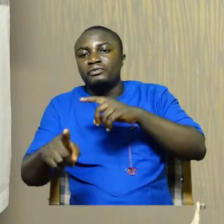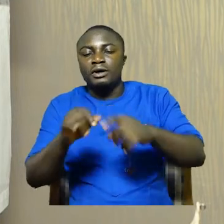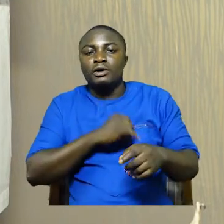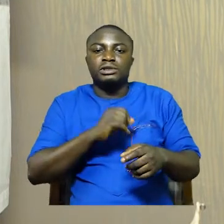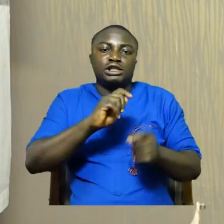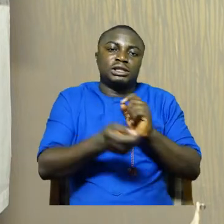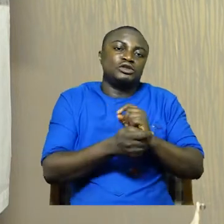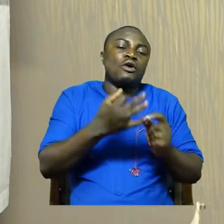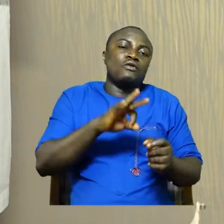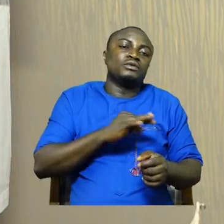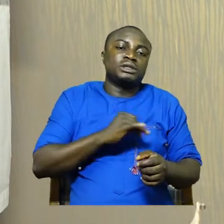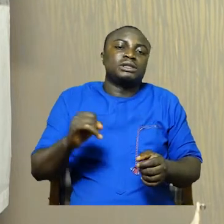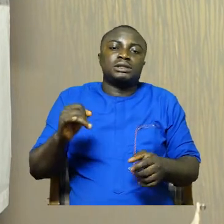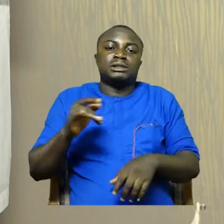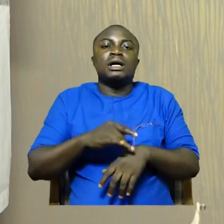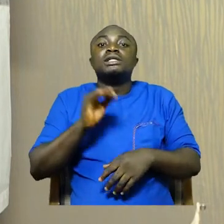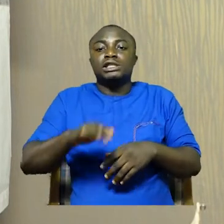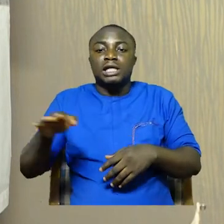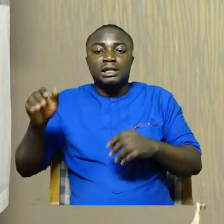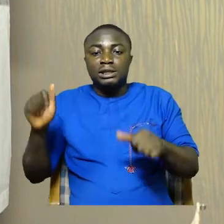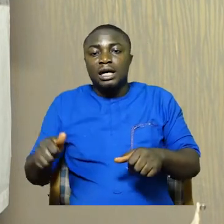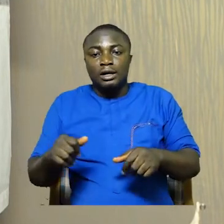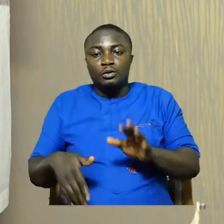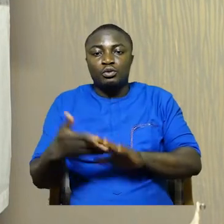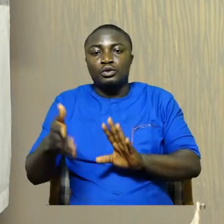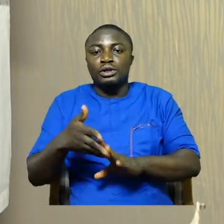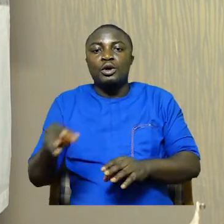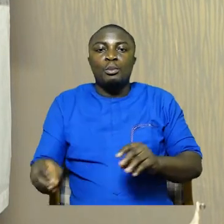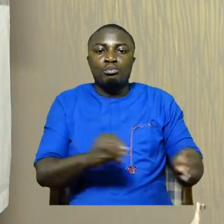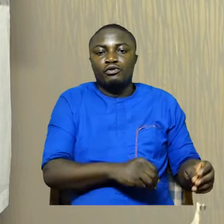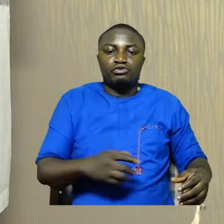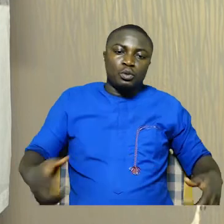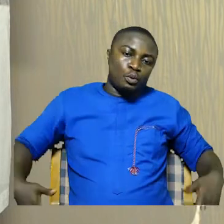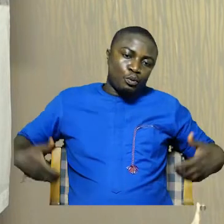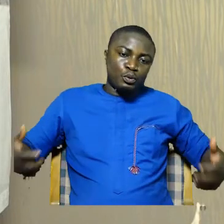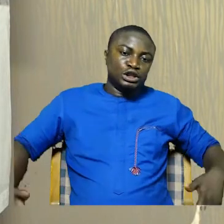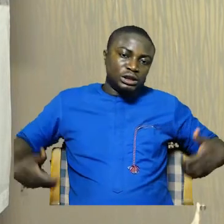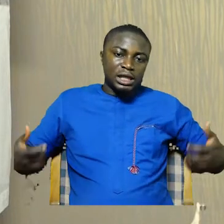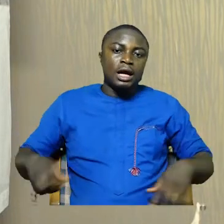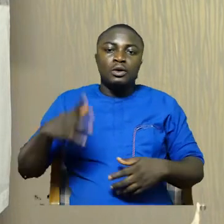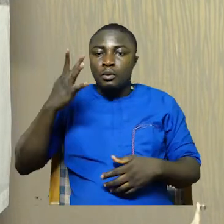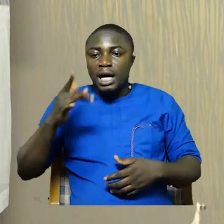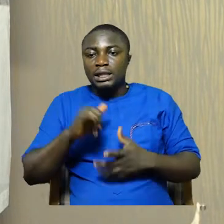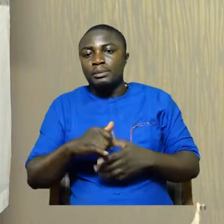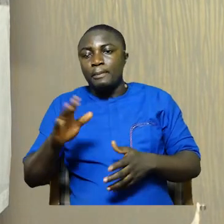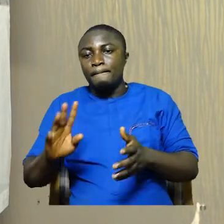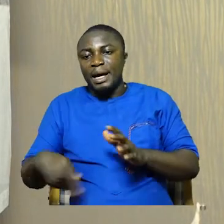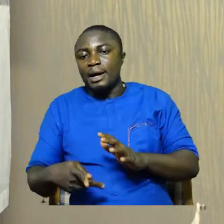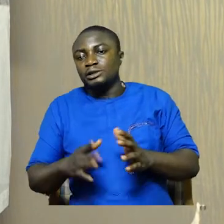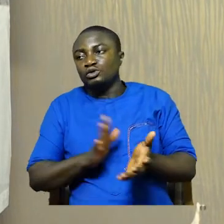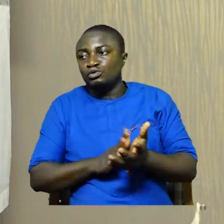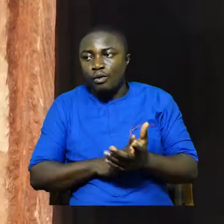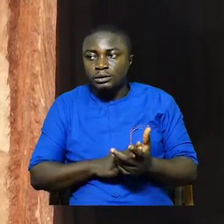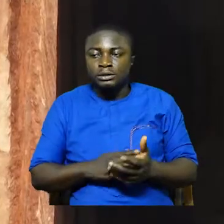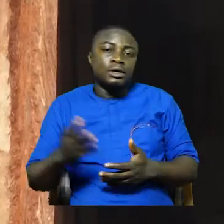the velocity of change of the symptoms. So the child can quickly move into the wheelchair, maybe while still in primary